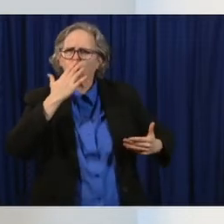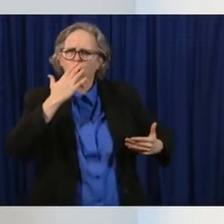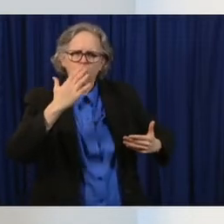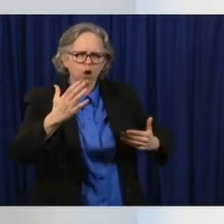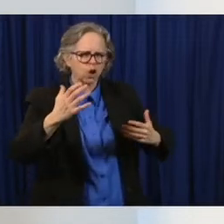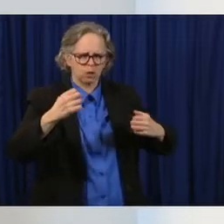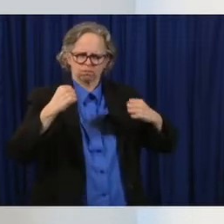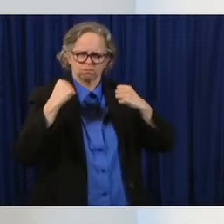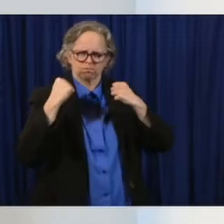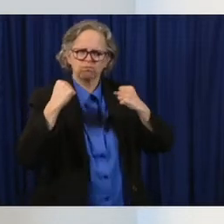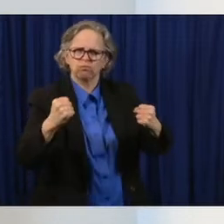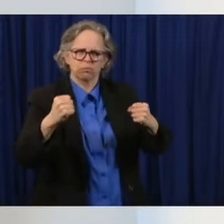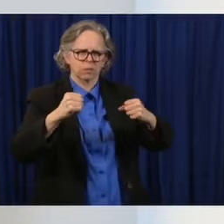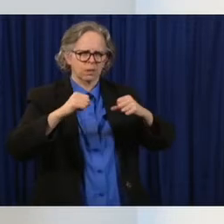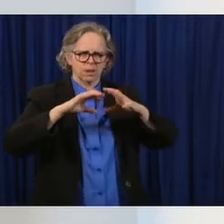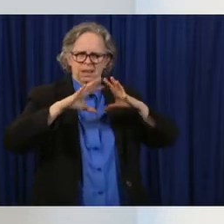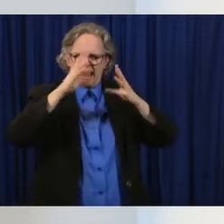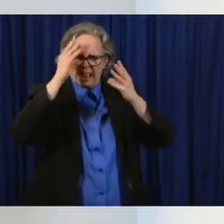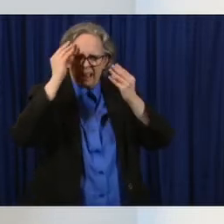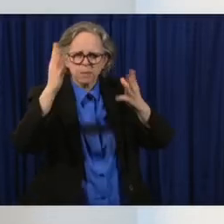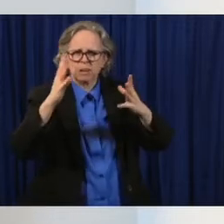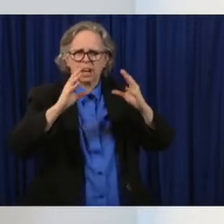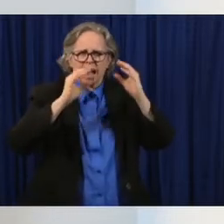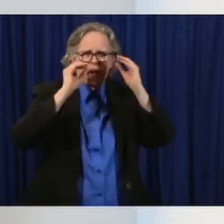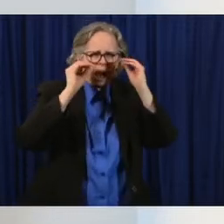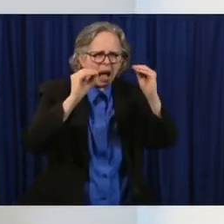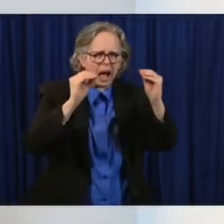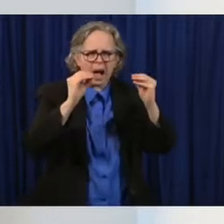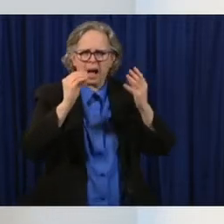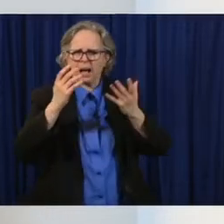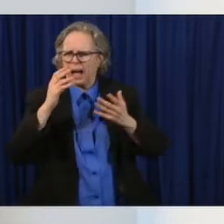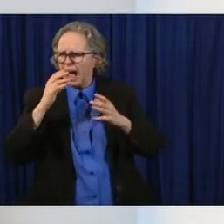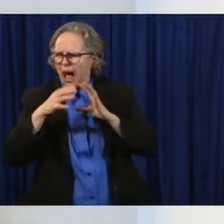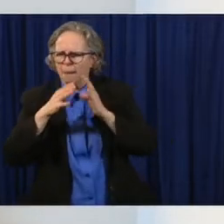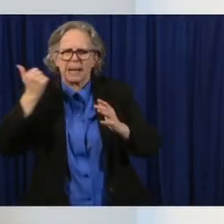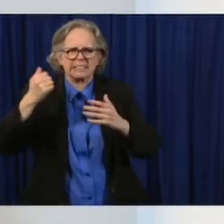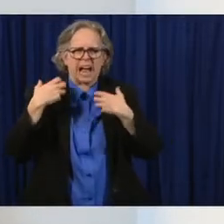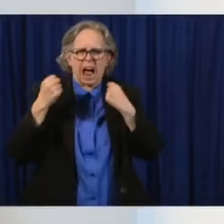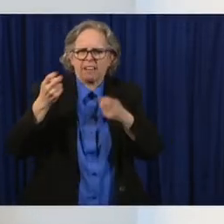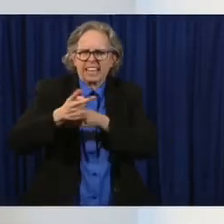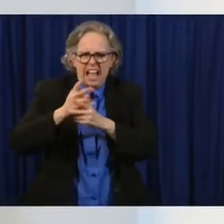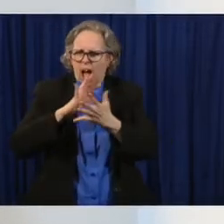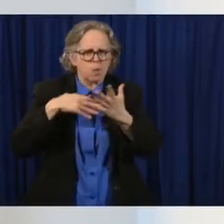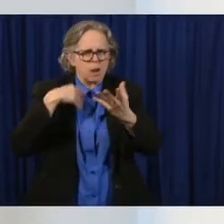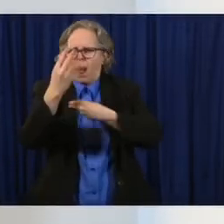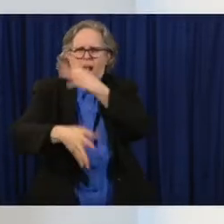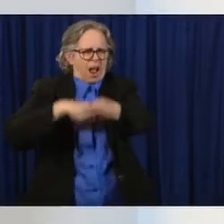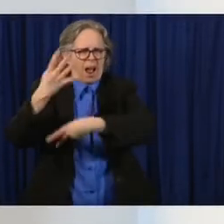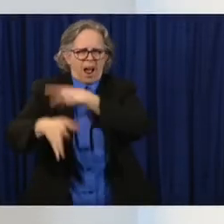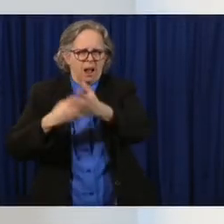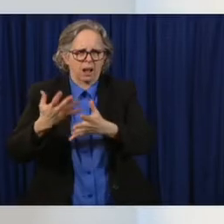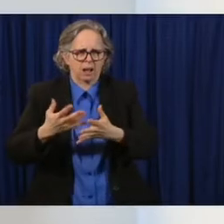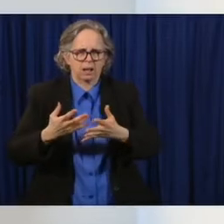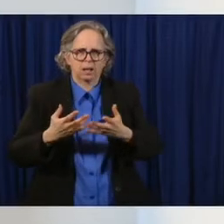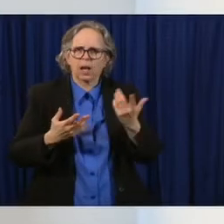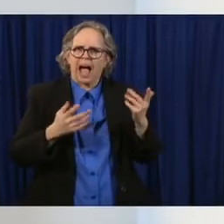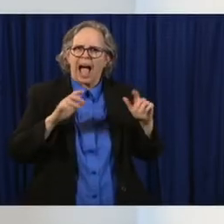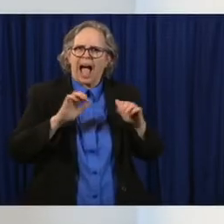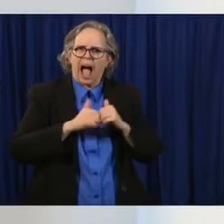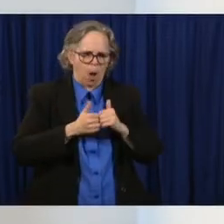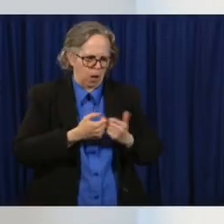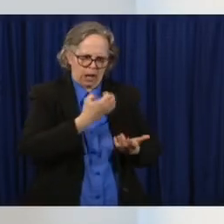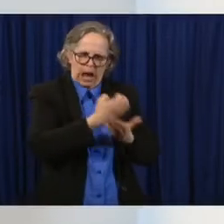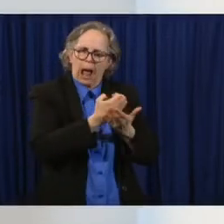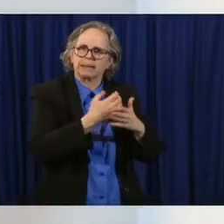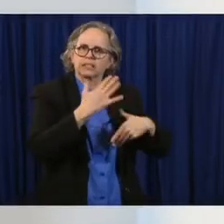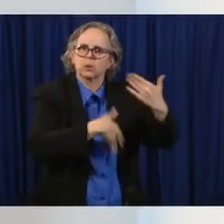and to get the best health care in the world and all of those kinds of things, it takes an economic engine to do that, and we